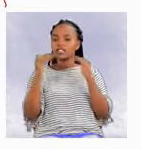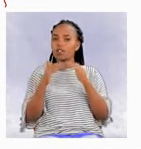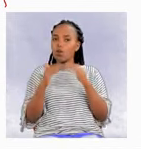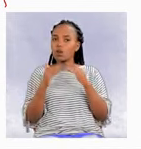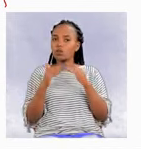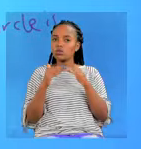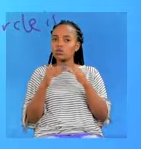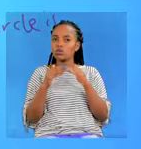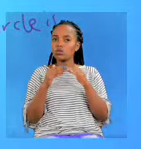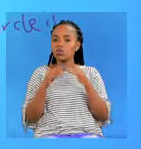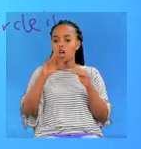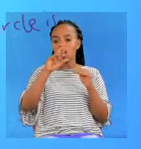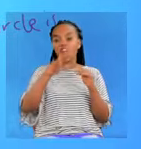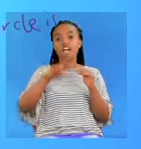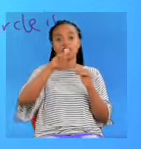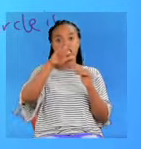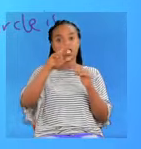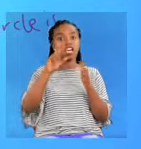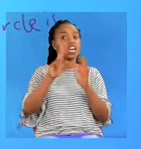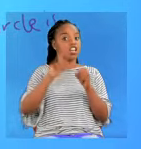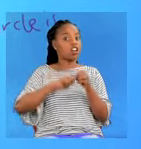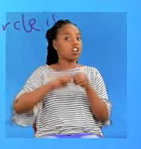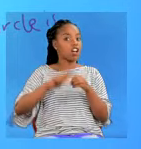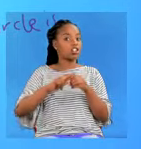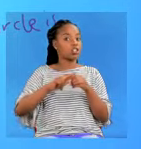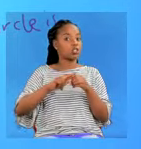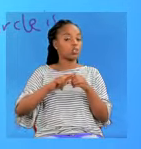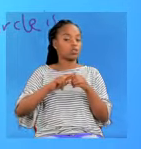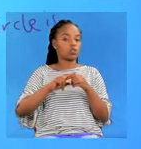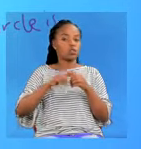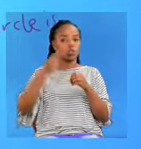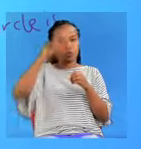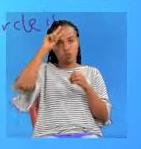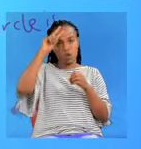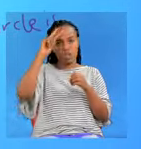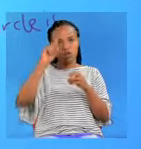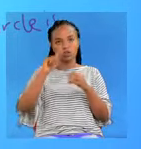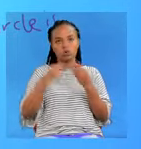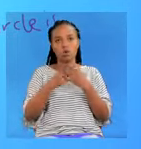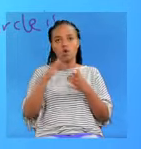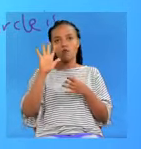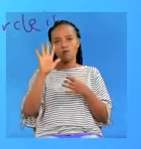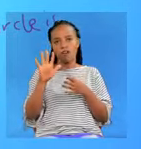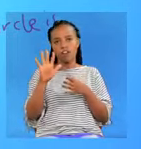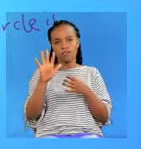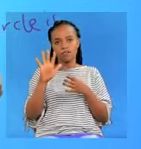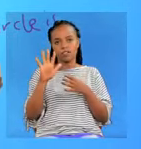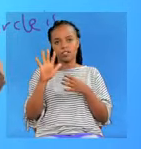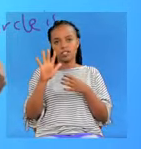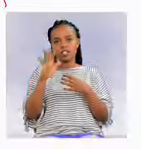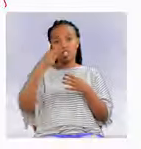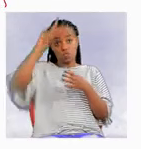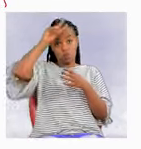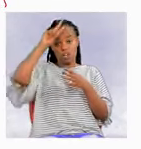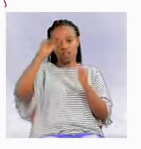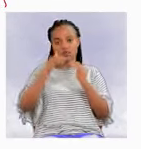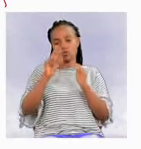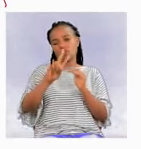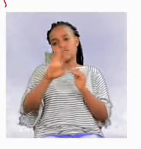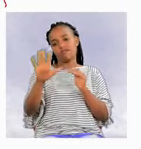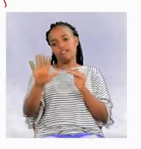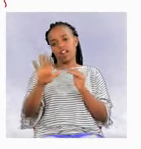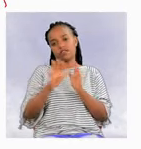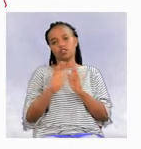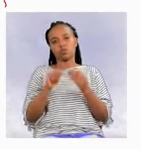to radius square. The radius we have found, the radius is 5. When you square it, the answer will be 25.